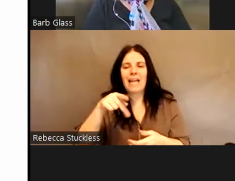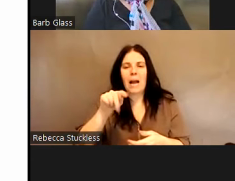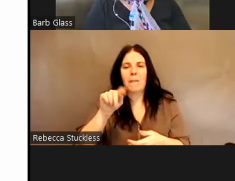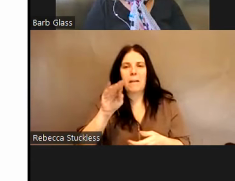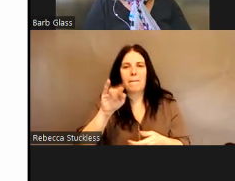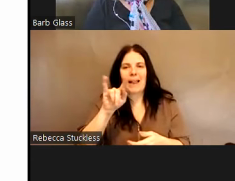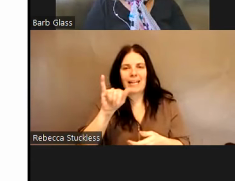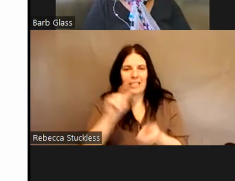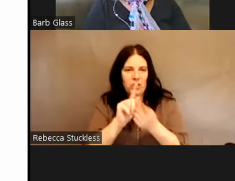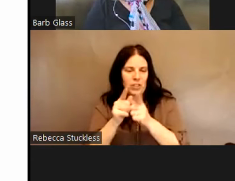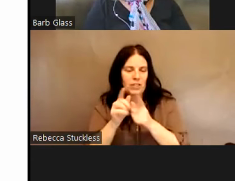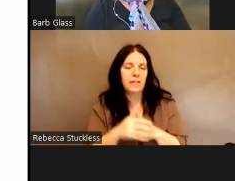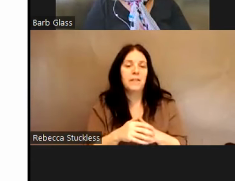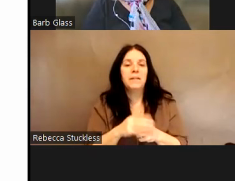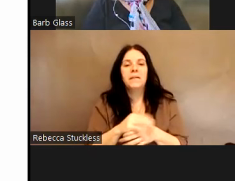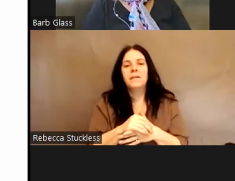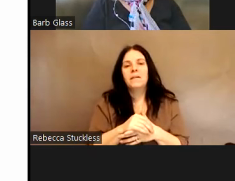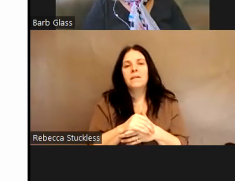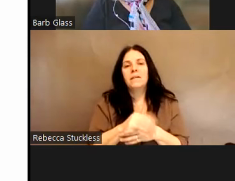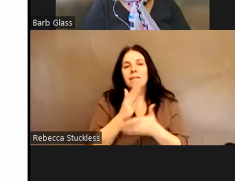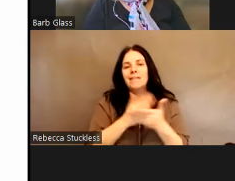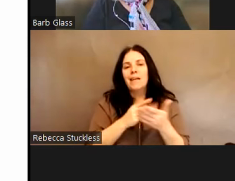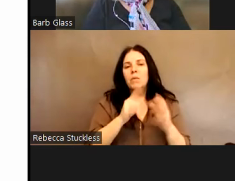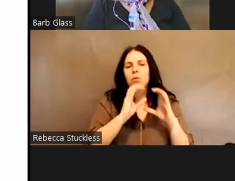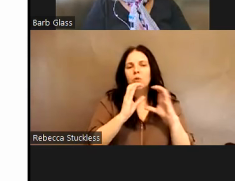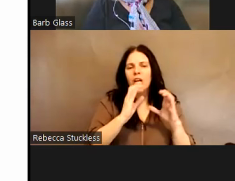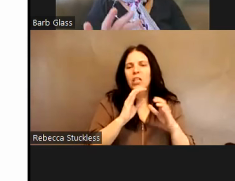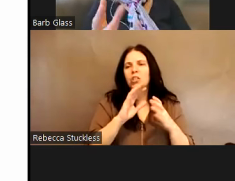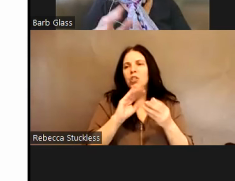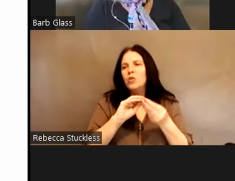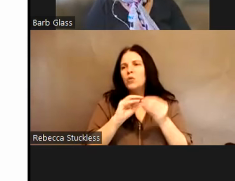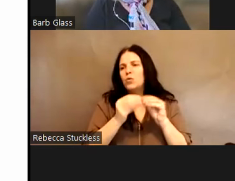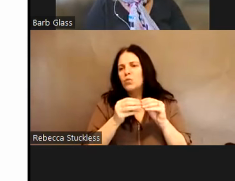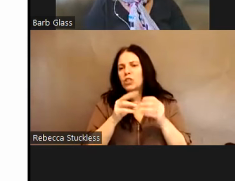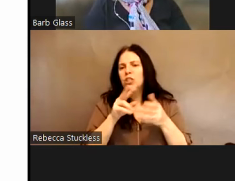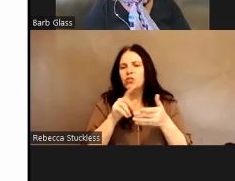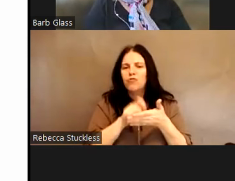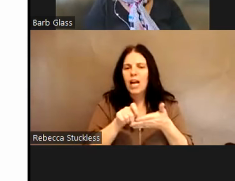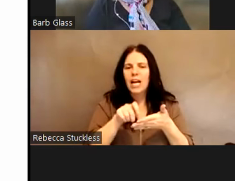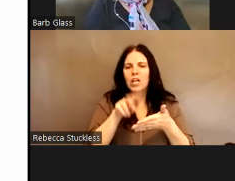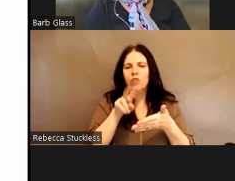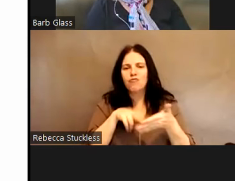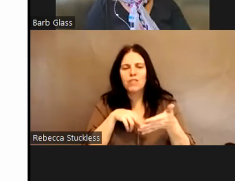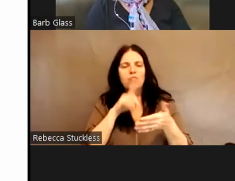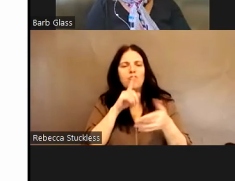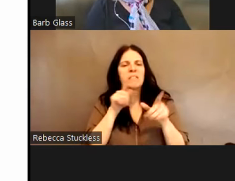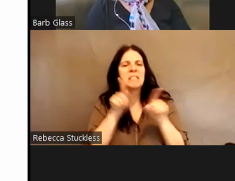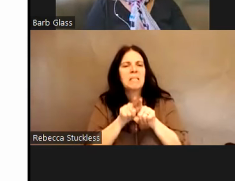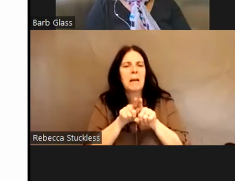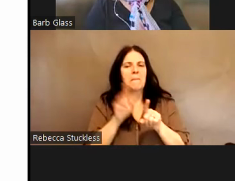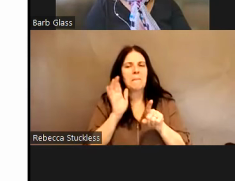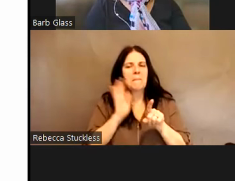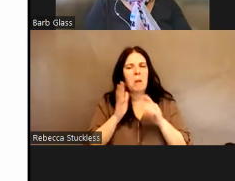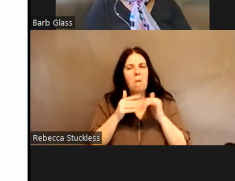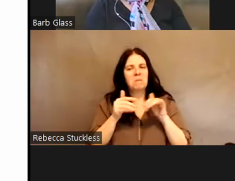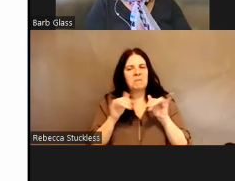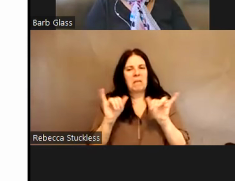Some of these others, communication, numeracy, writing, and reading, exist in a similar format to what they did originally.